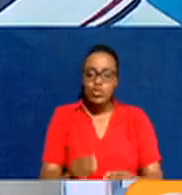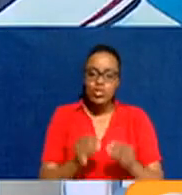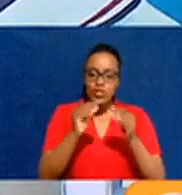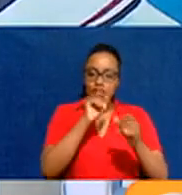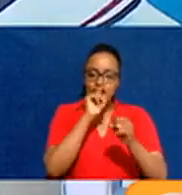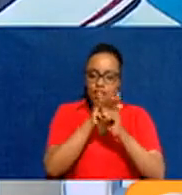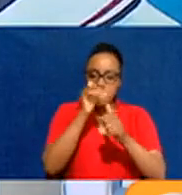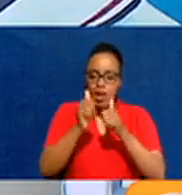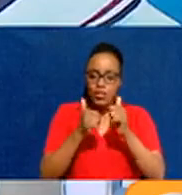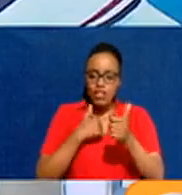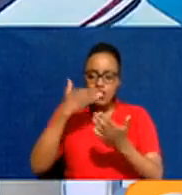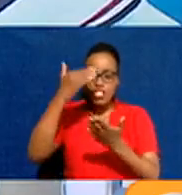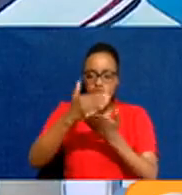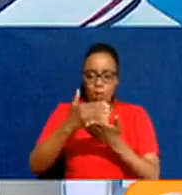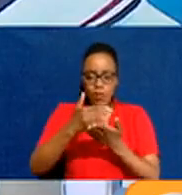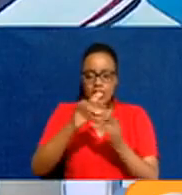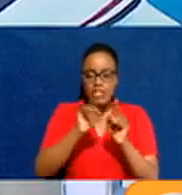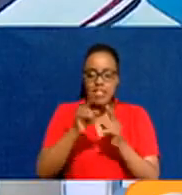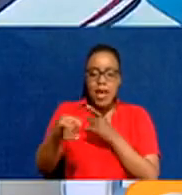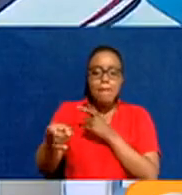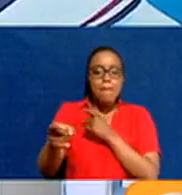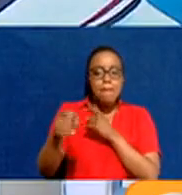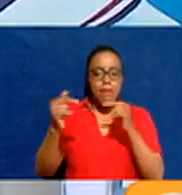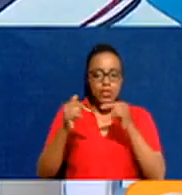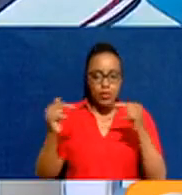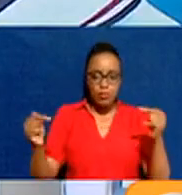their promises and stop the attacks on the opposition.